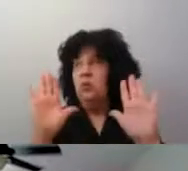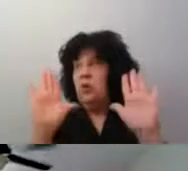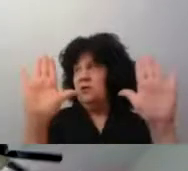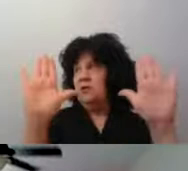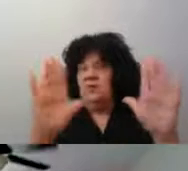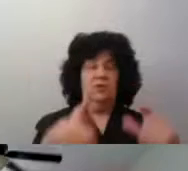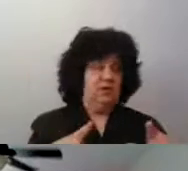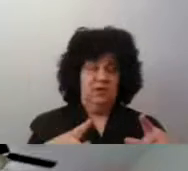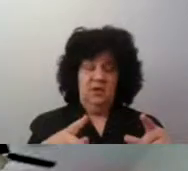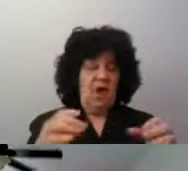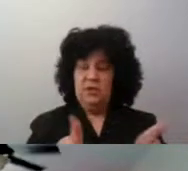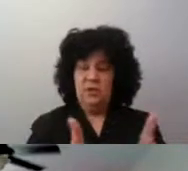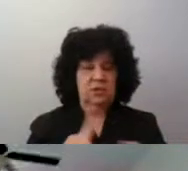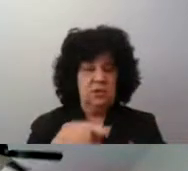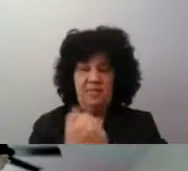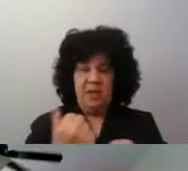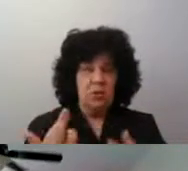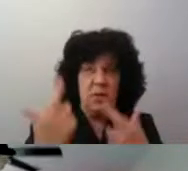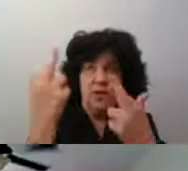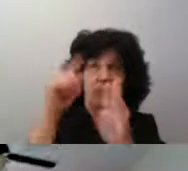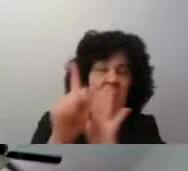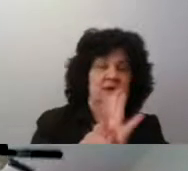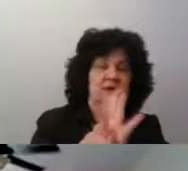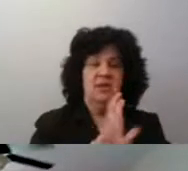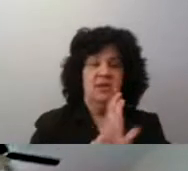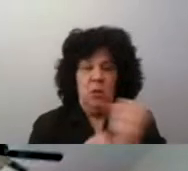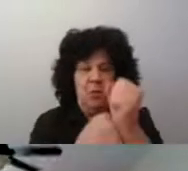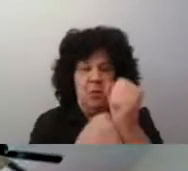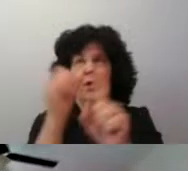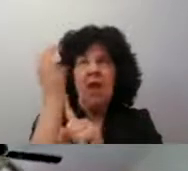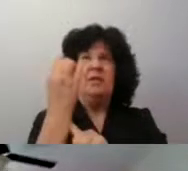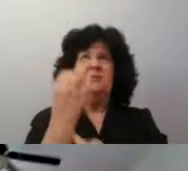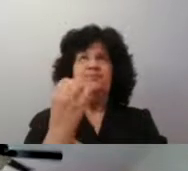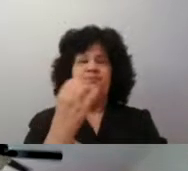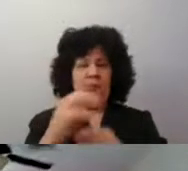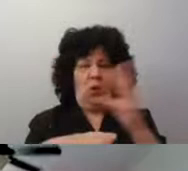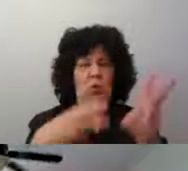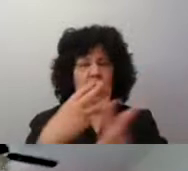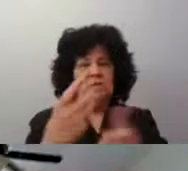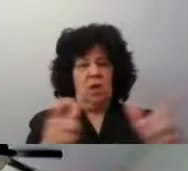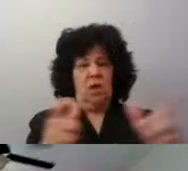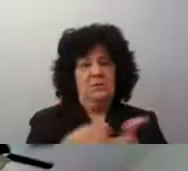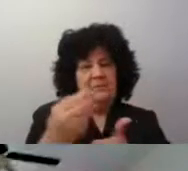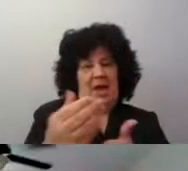policy recommendations, to support robust climate and sustainability action for the world's largest buyer, the